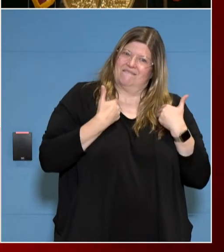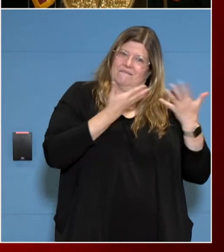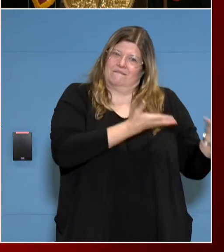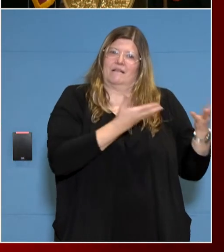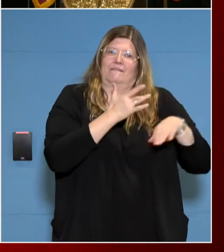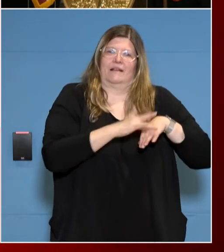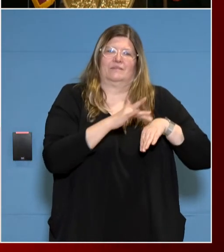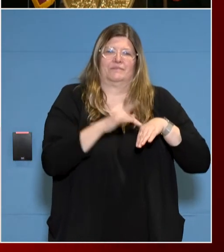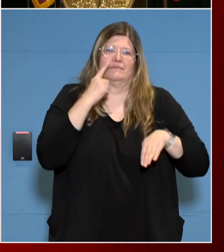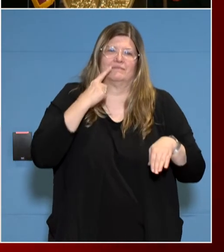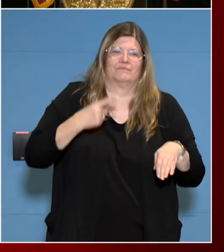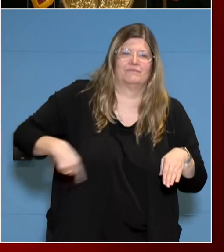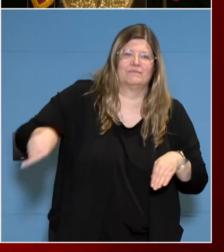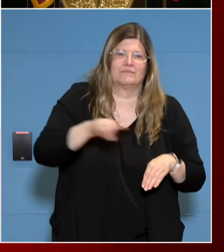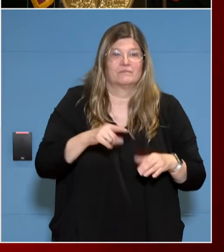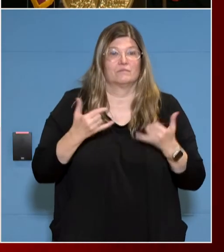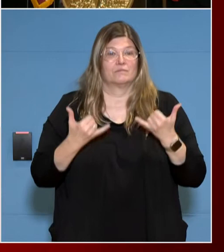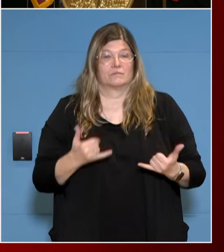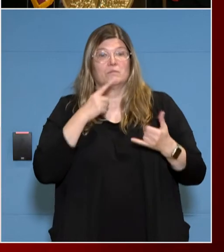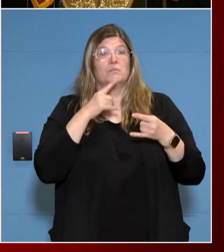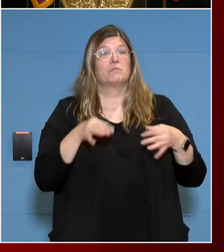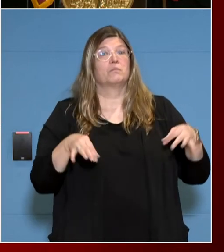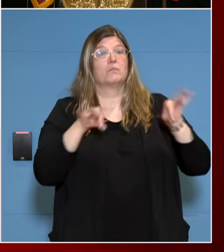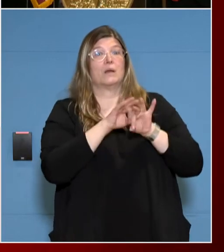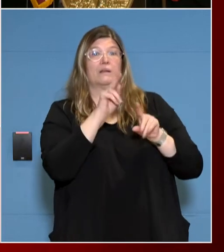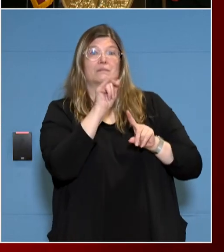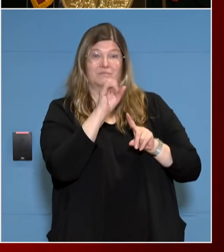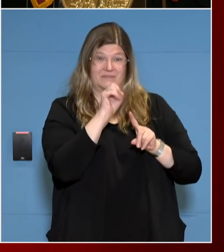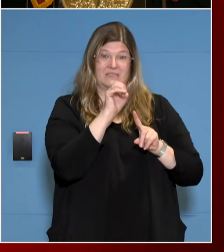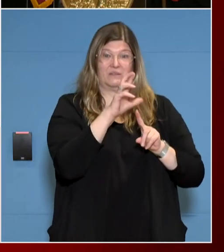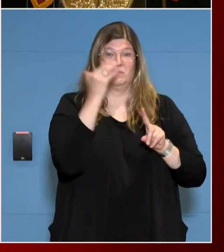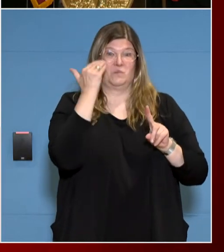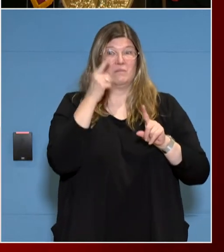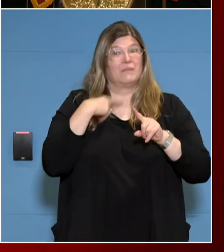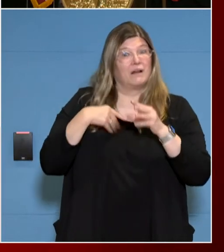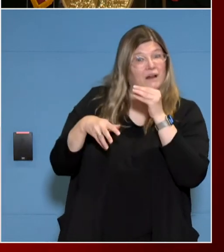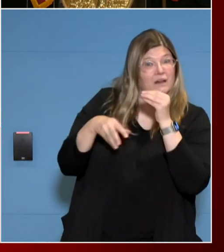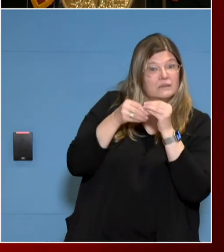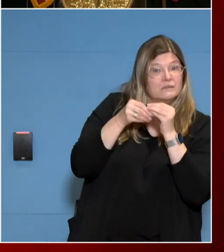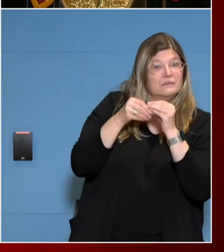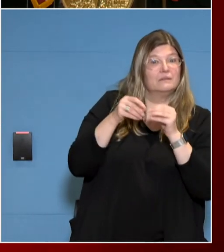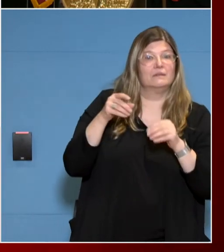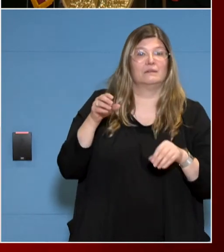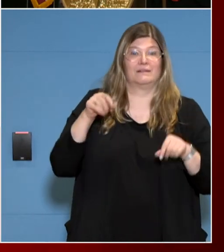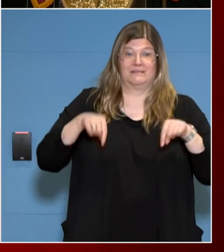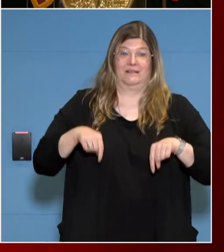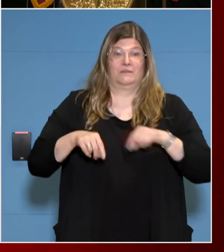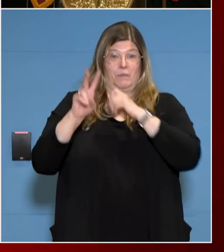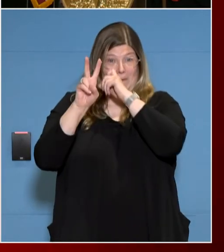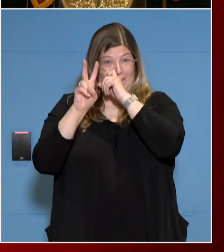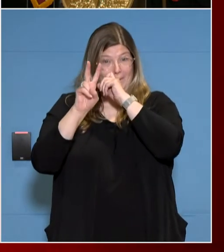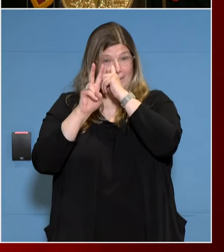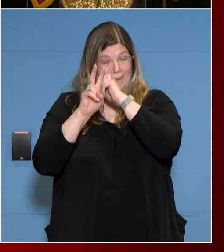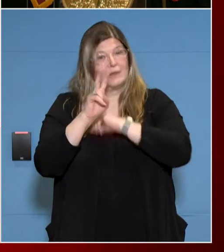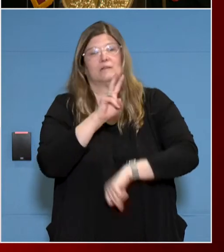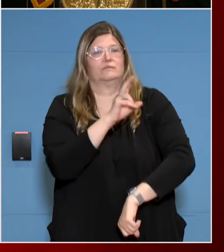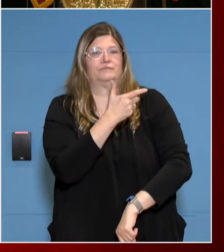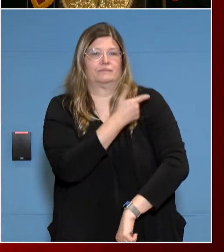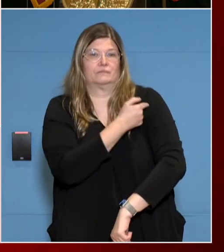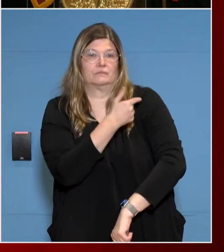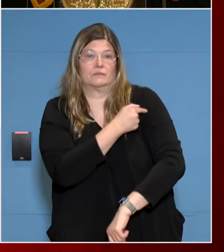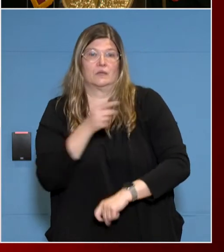as well. We know, from what we know, scientists have been researching how to make this vaccine for years, and